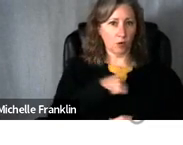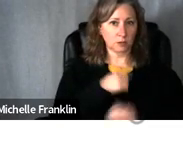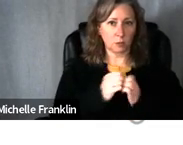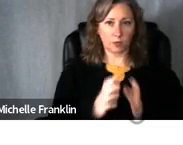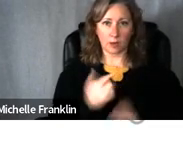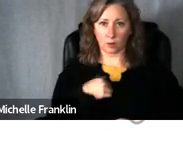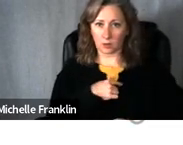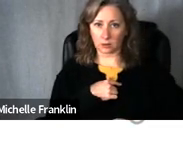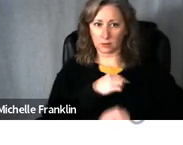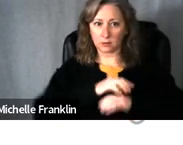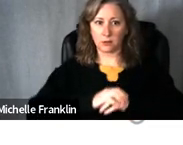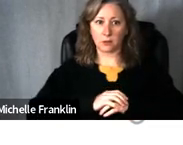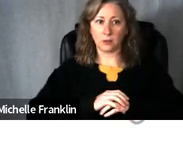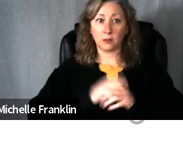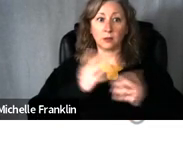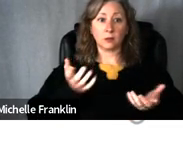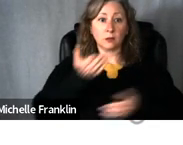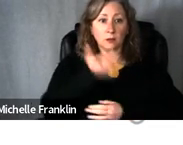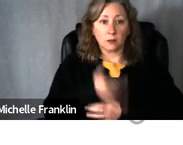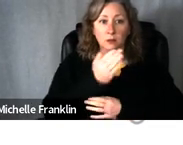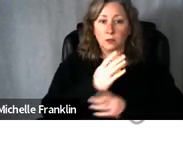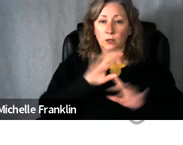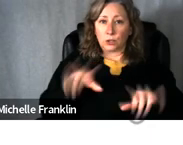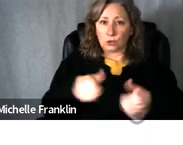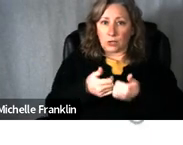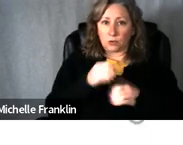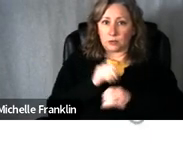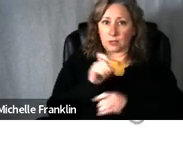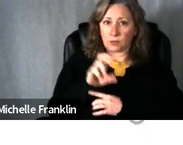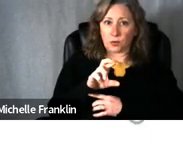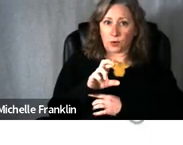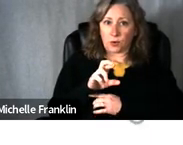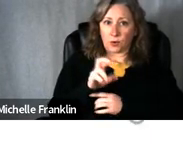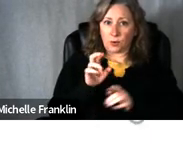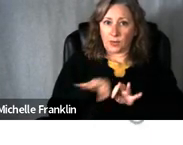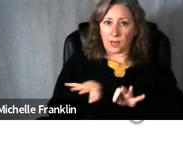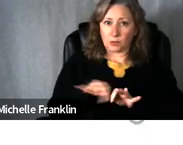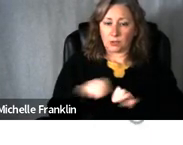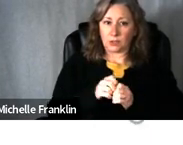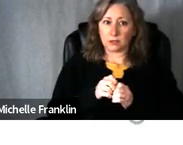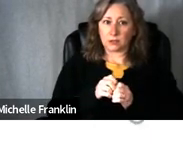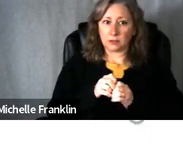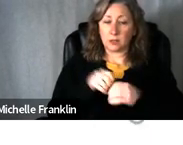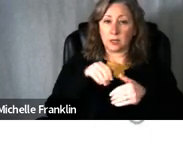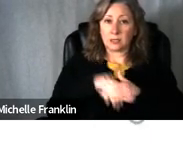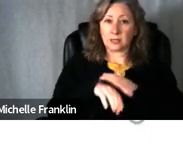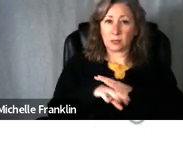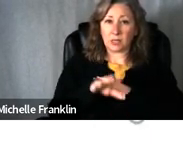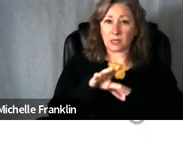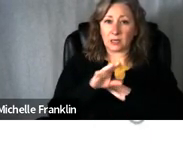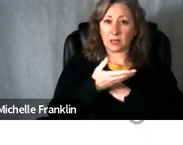All right, so here we have challenges in XR for captions. accessibility features like